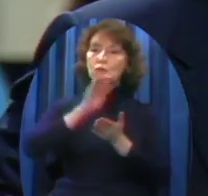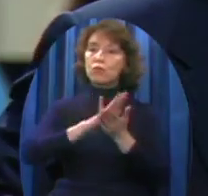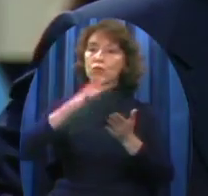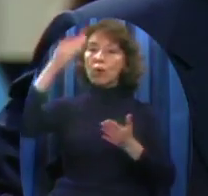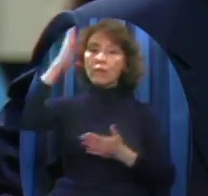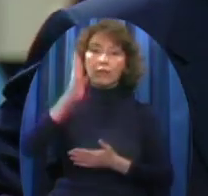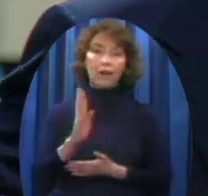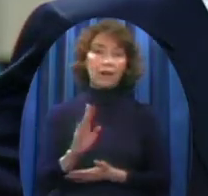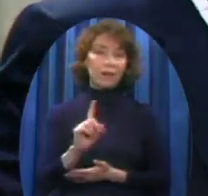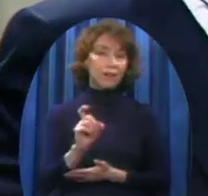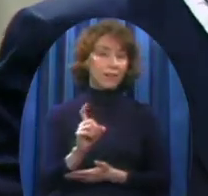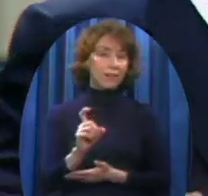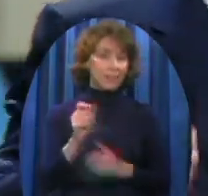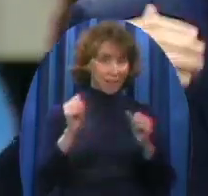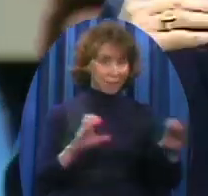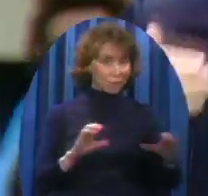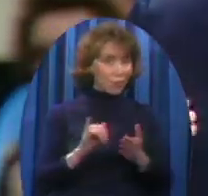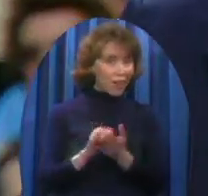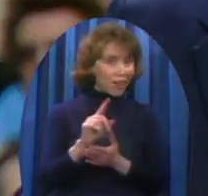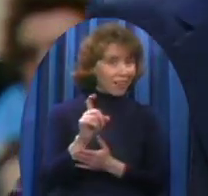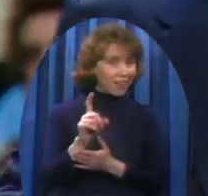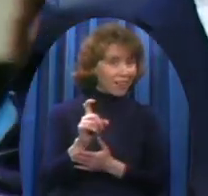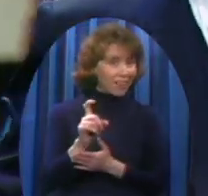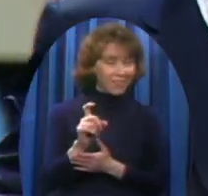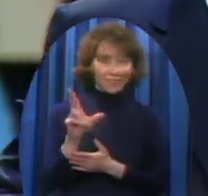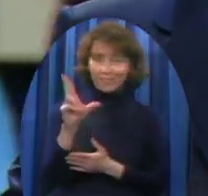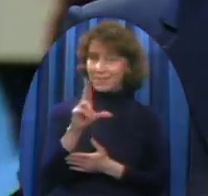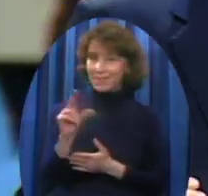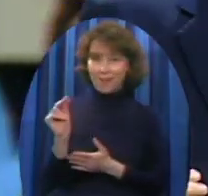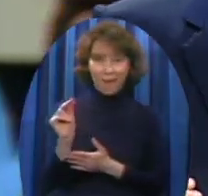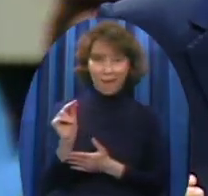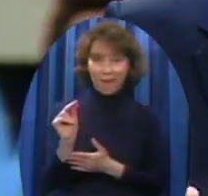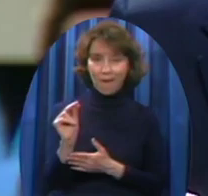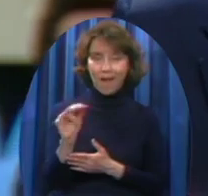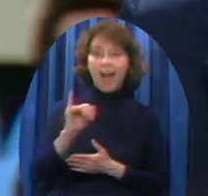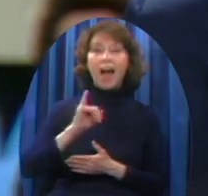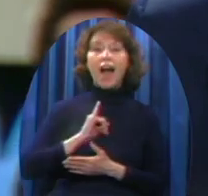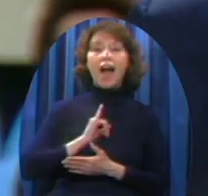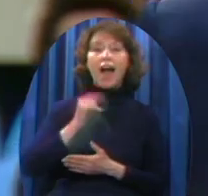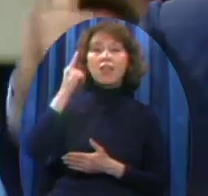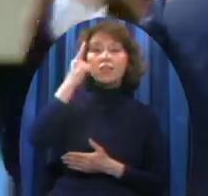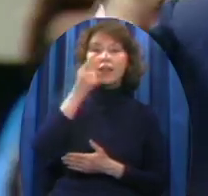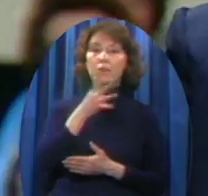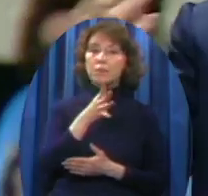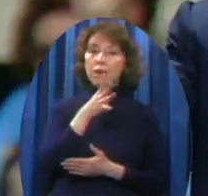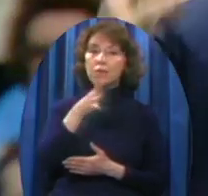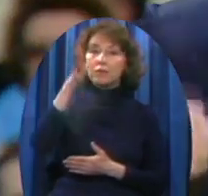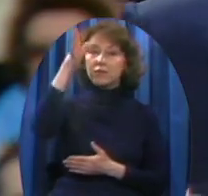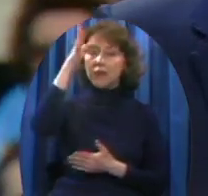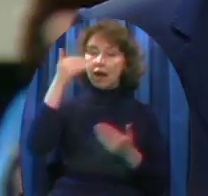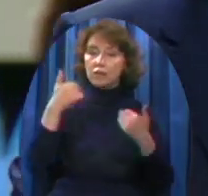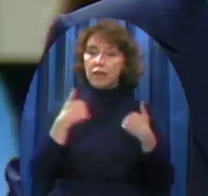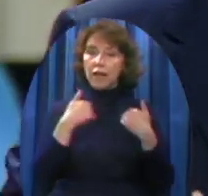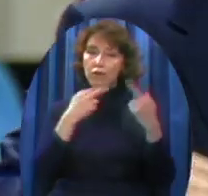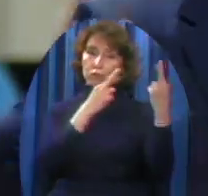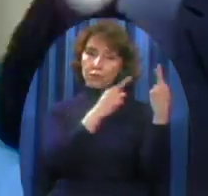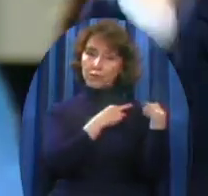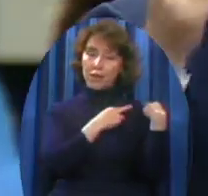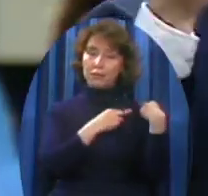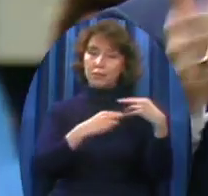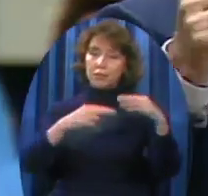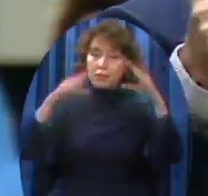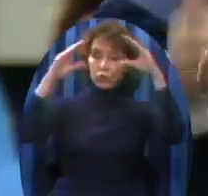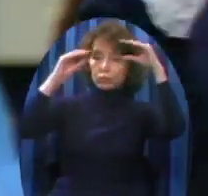ahead. You know, I just happen to think, Mom and Dad, that we not only have the obligation to tell our children what is right, but